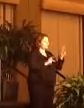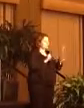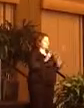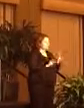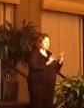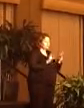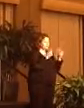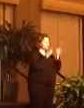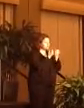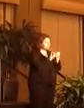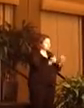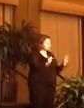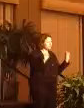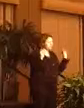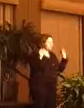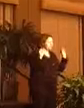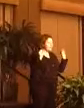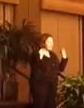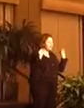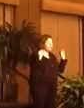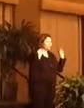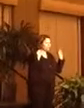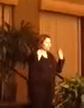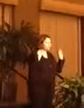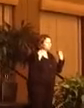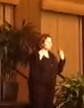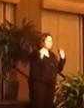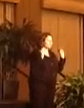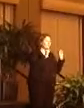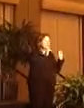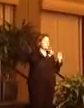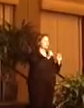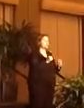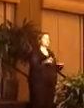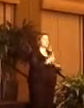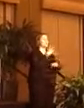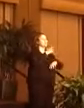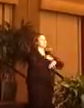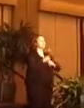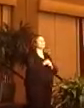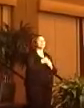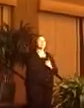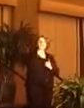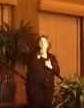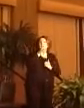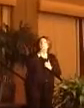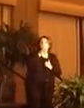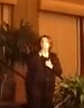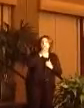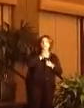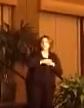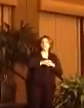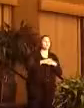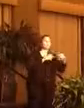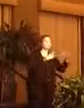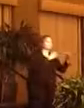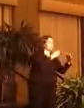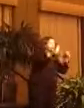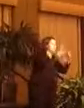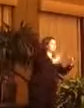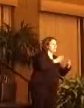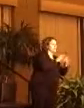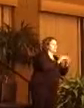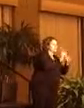it's not really something that you do just once. You know, you might come out to your mom once, and I'll share my coming out story in a little